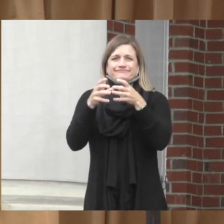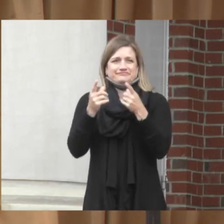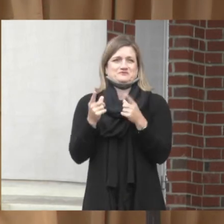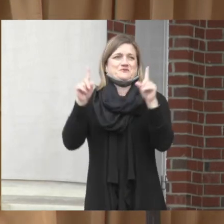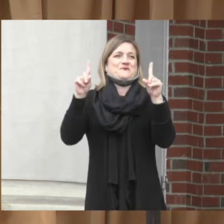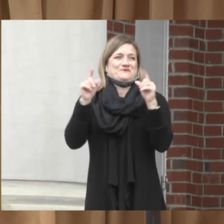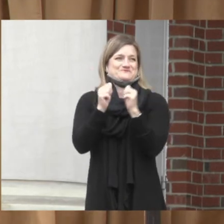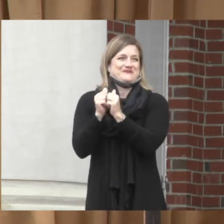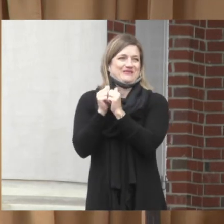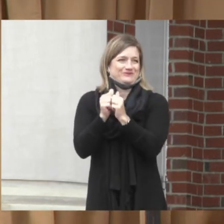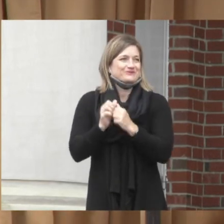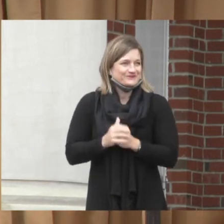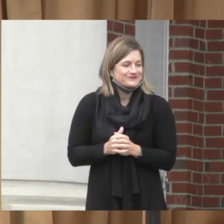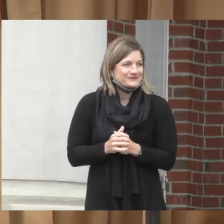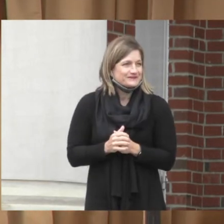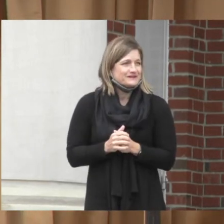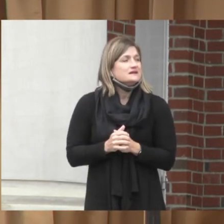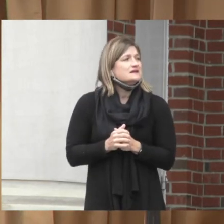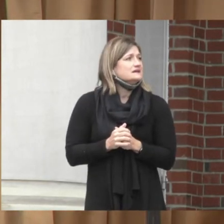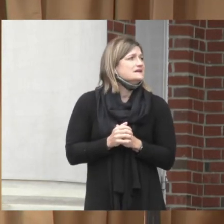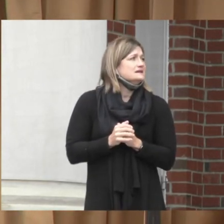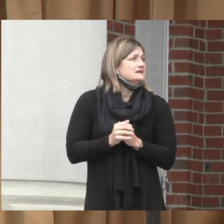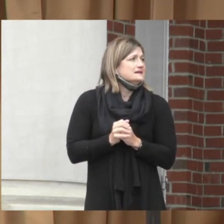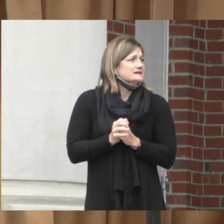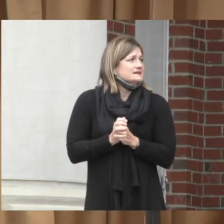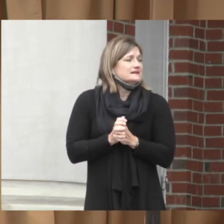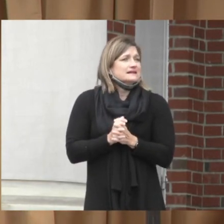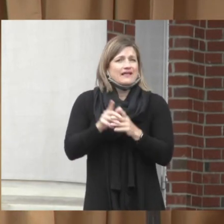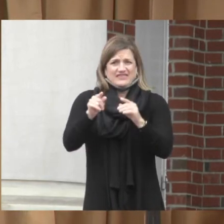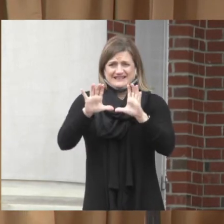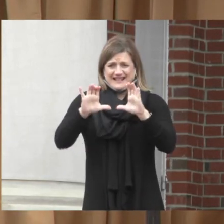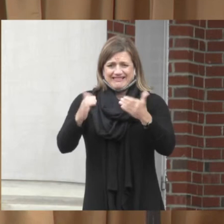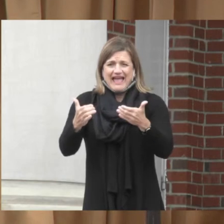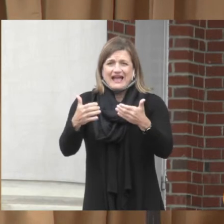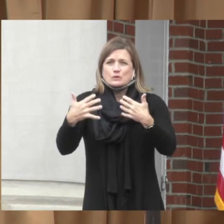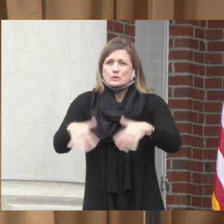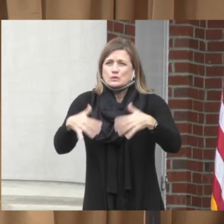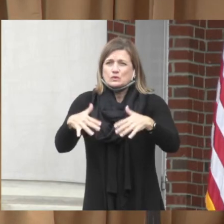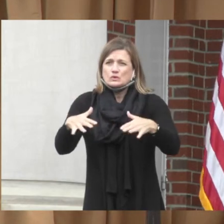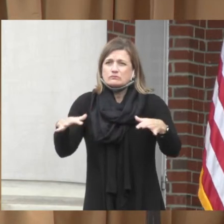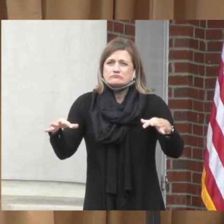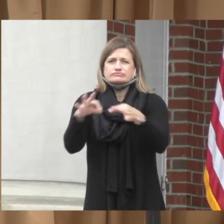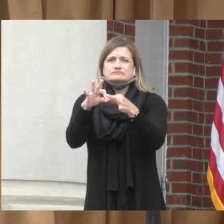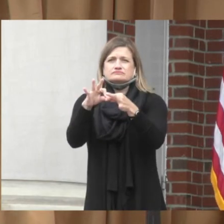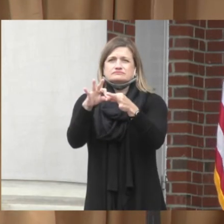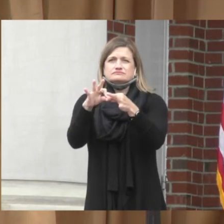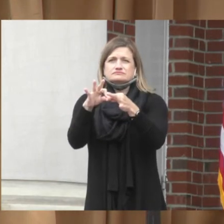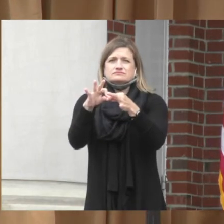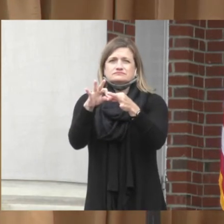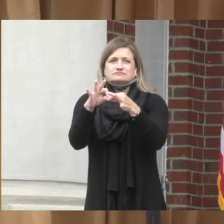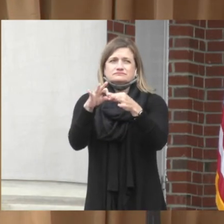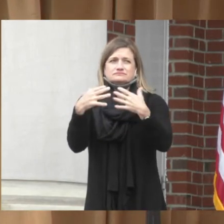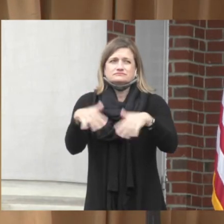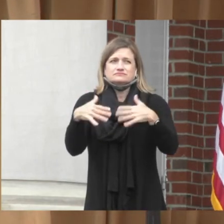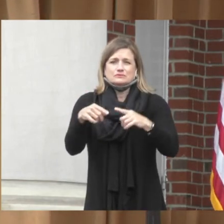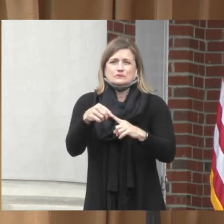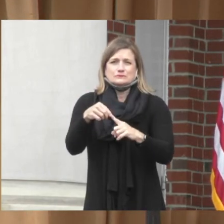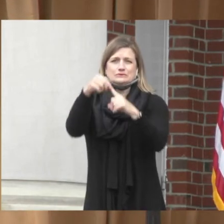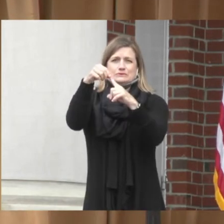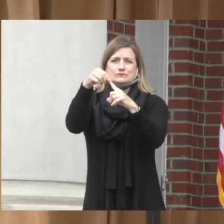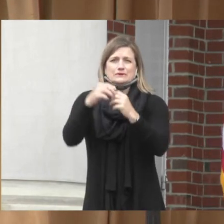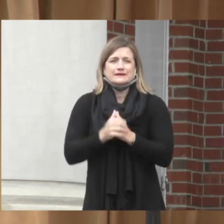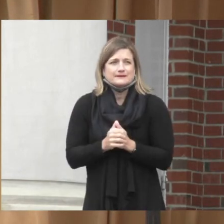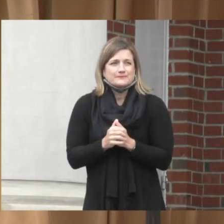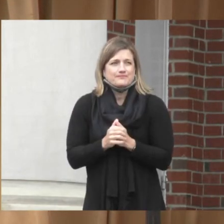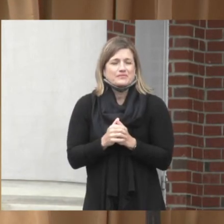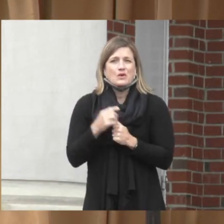well. There will forever be a tie that binds this class of 2021. I bet I could get a big nod out of that. You always will